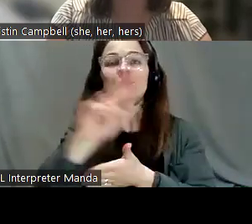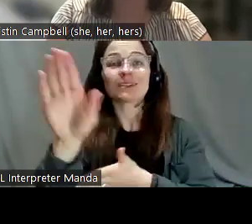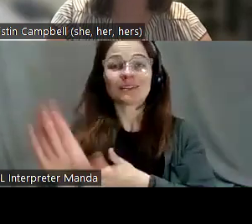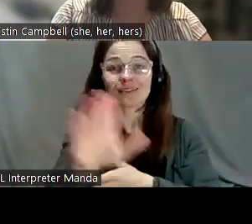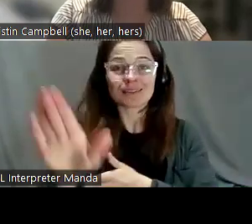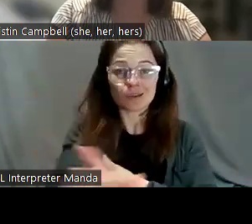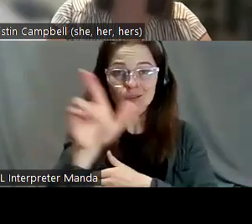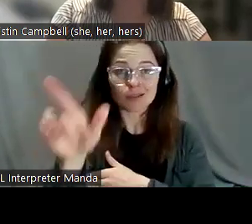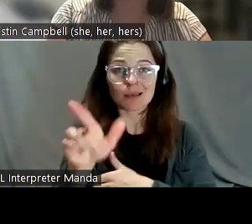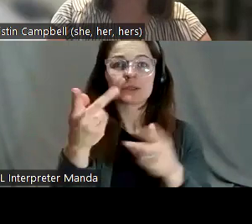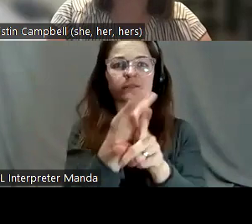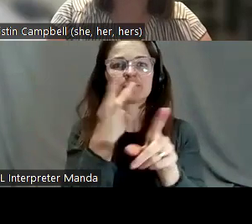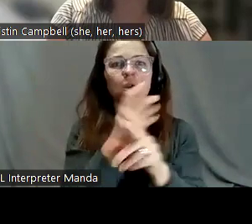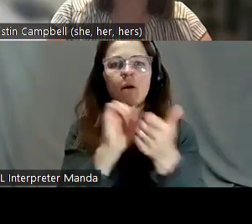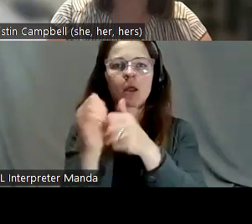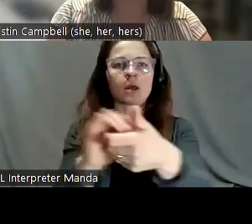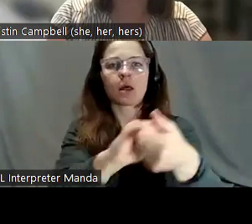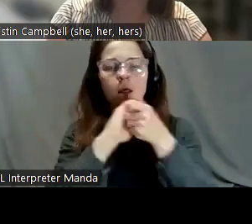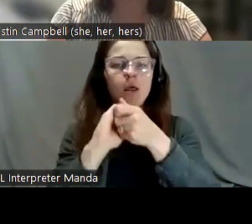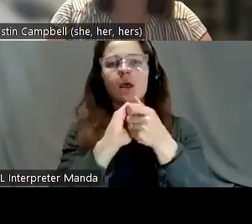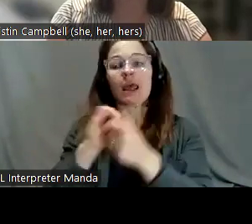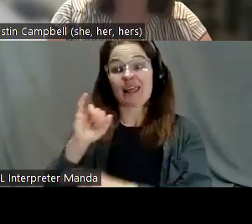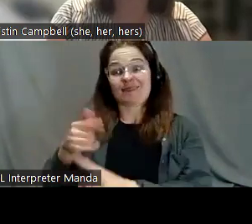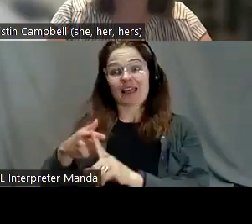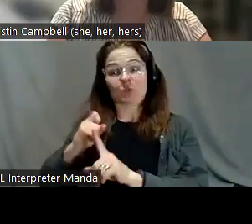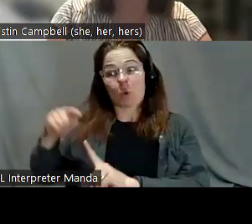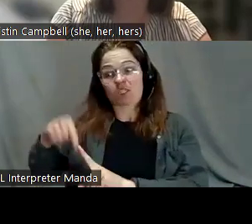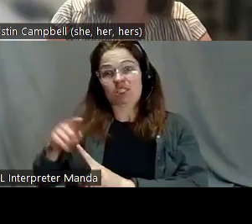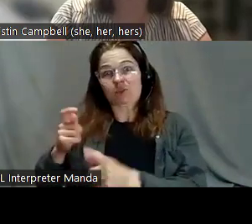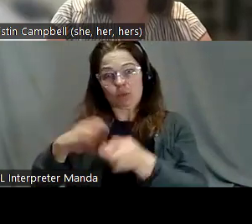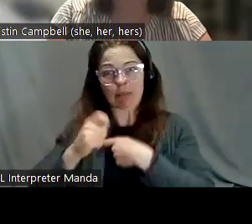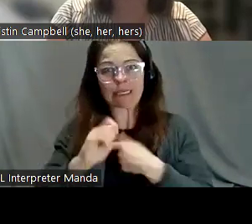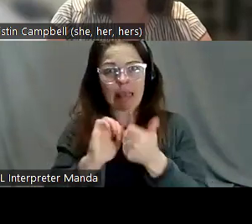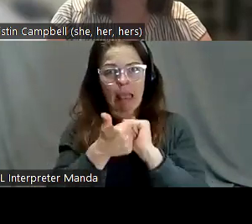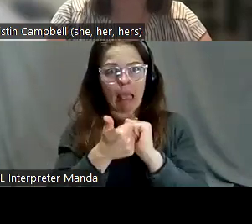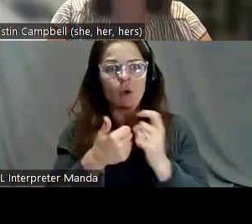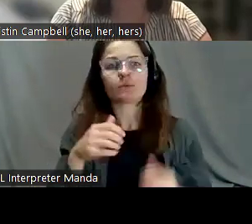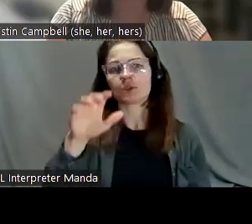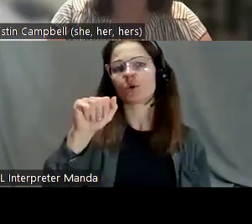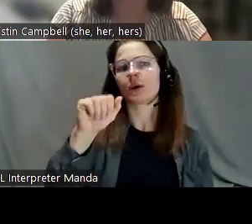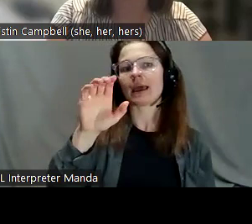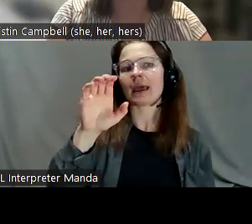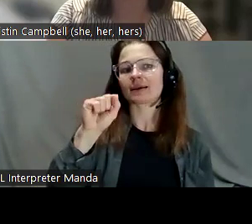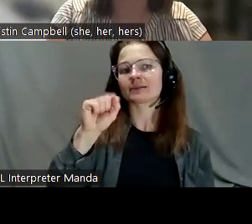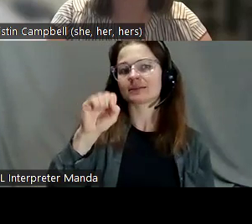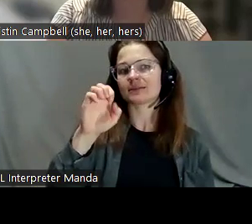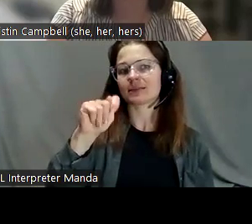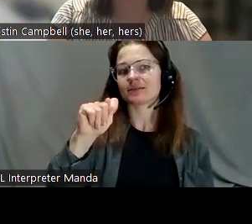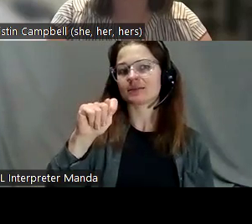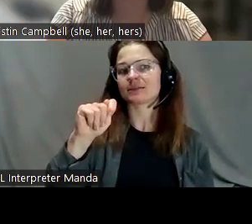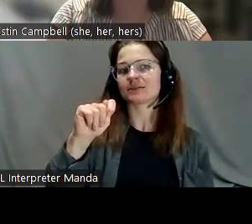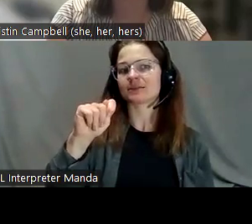out ways to essentially replace that source. Access Tech Network has something in the neighborhood